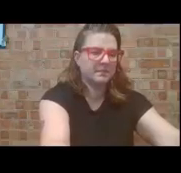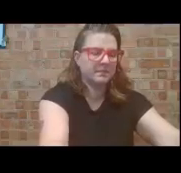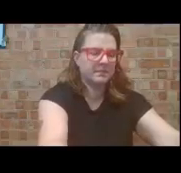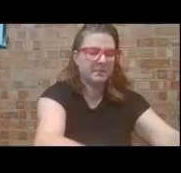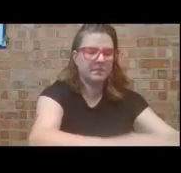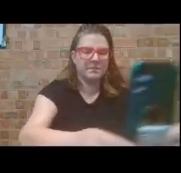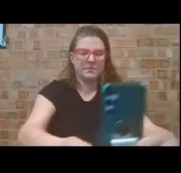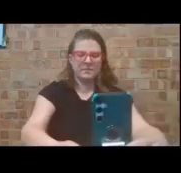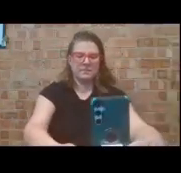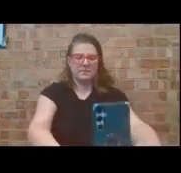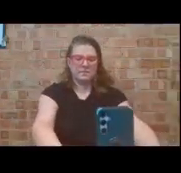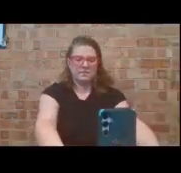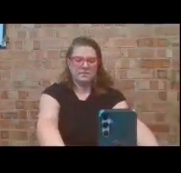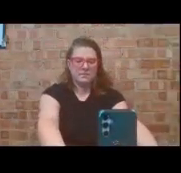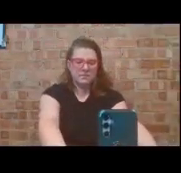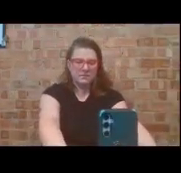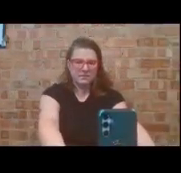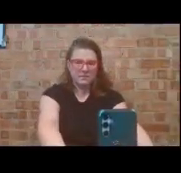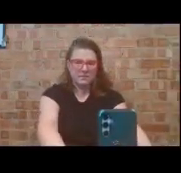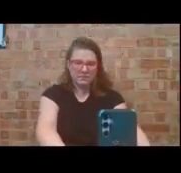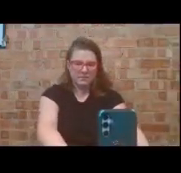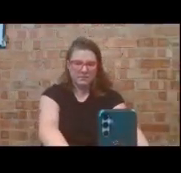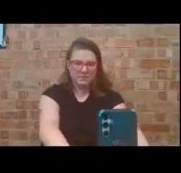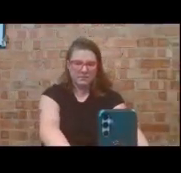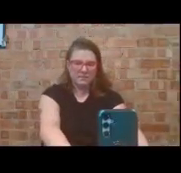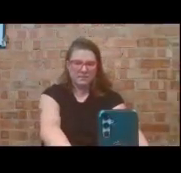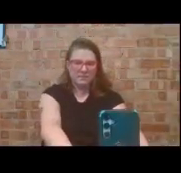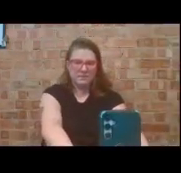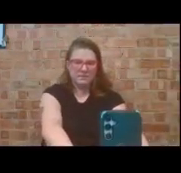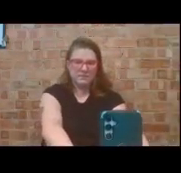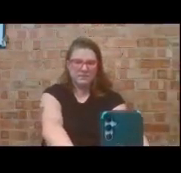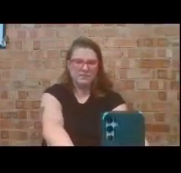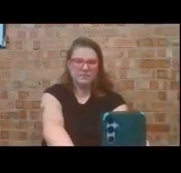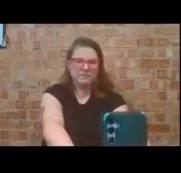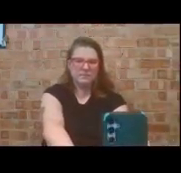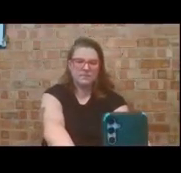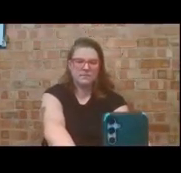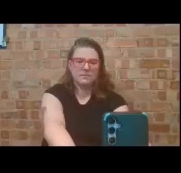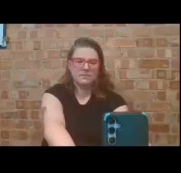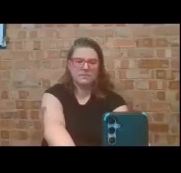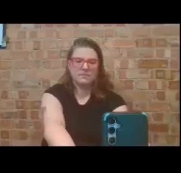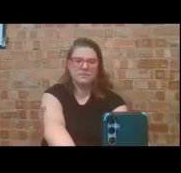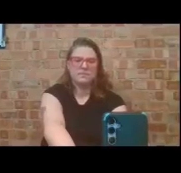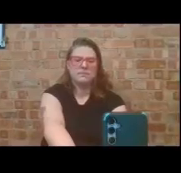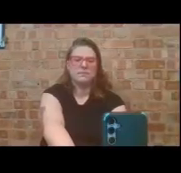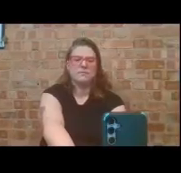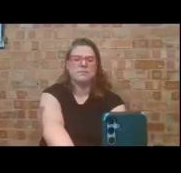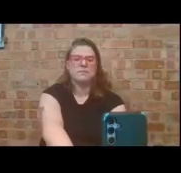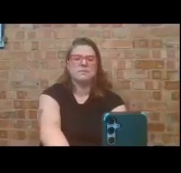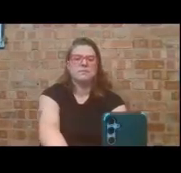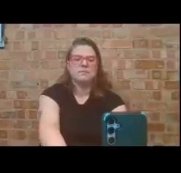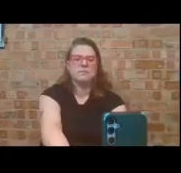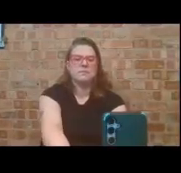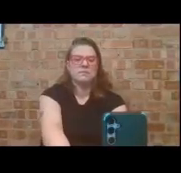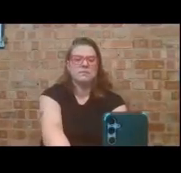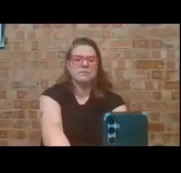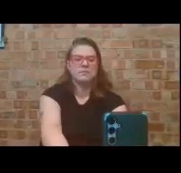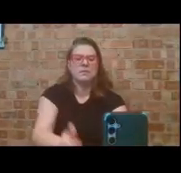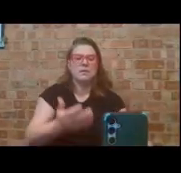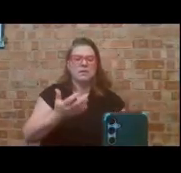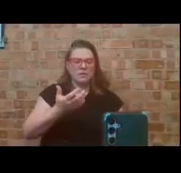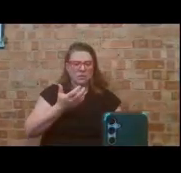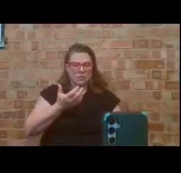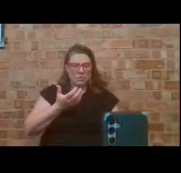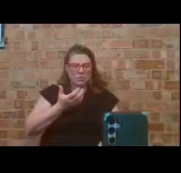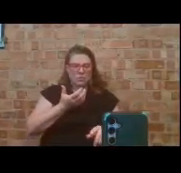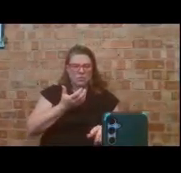work. But if you're looking at someone who's needing increasing levels of magnification and much larger, they